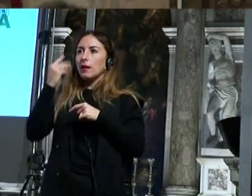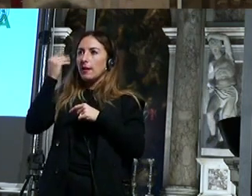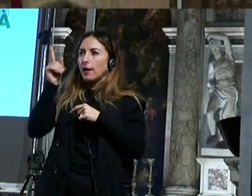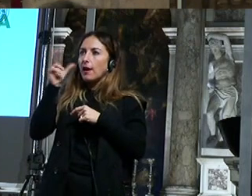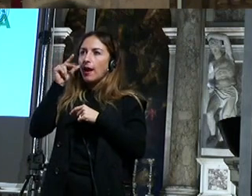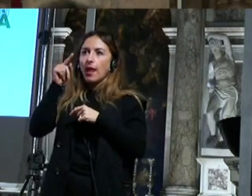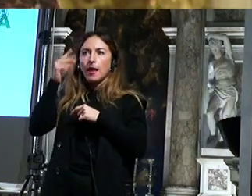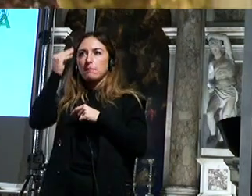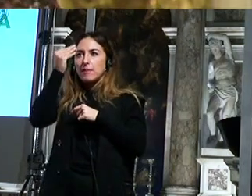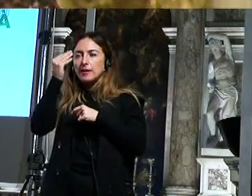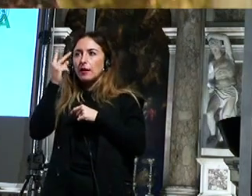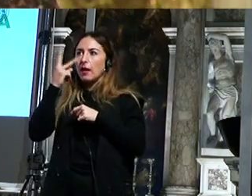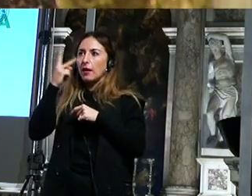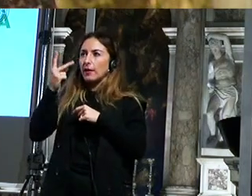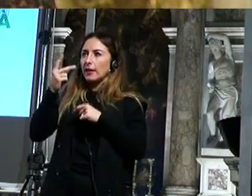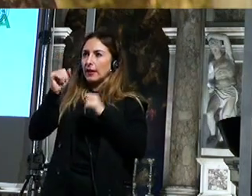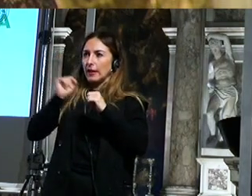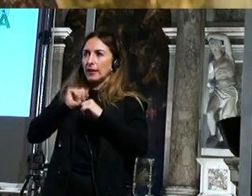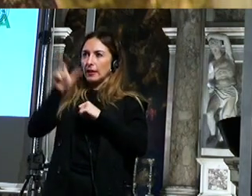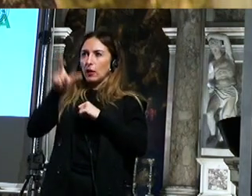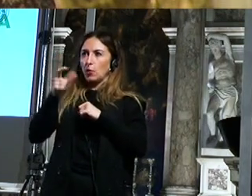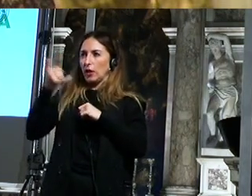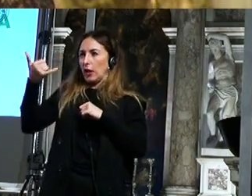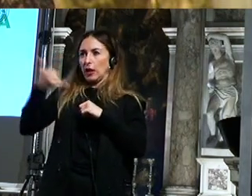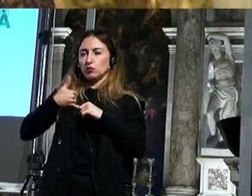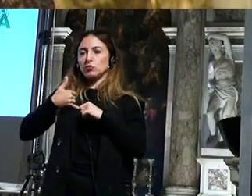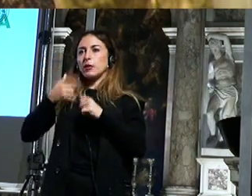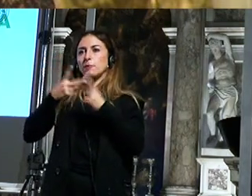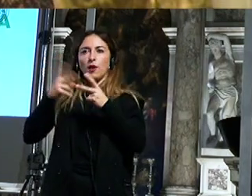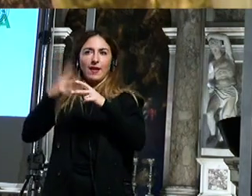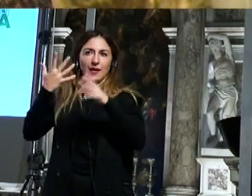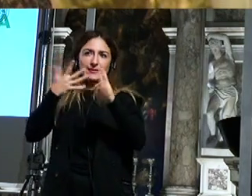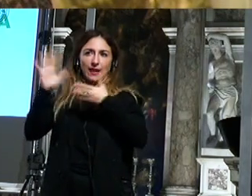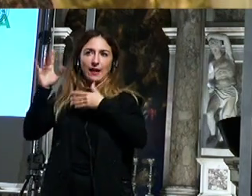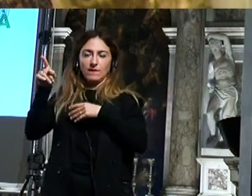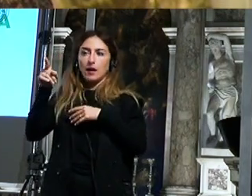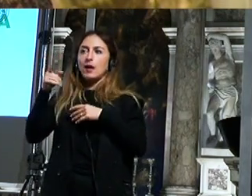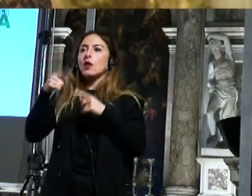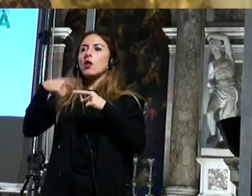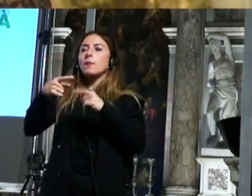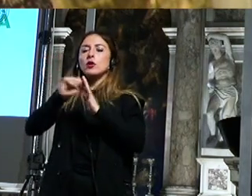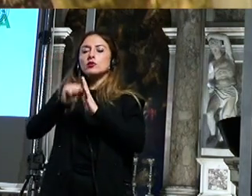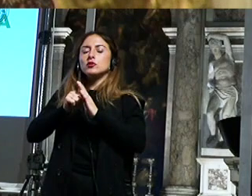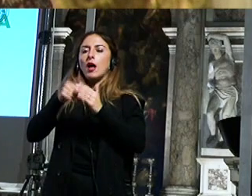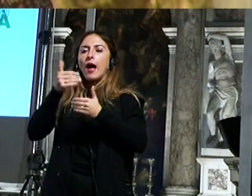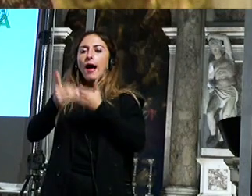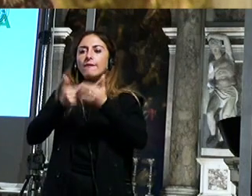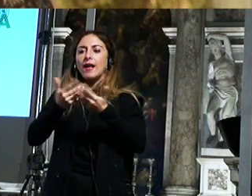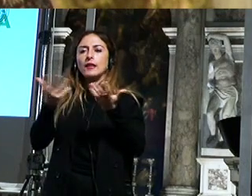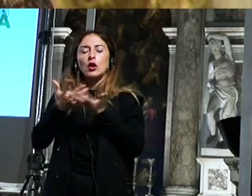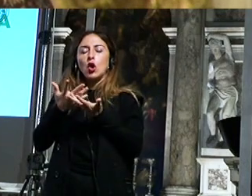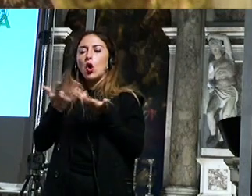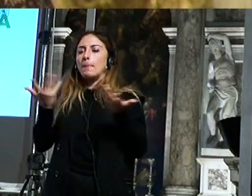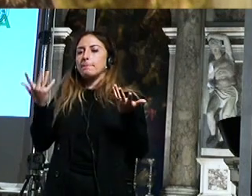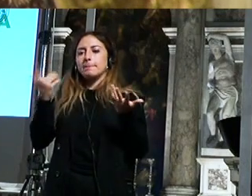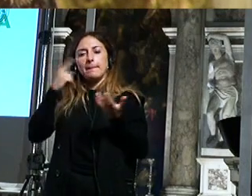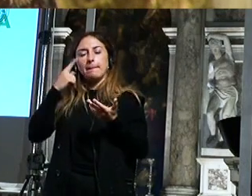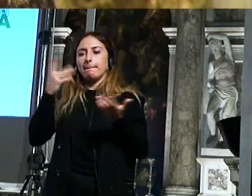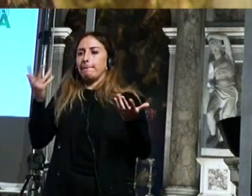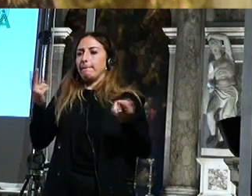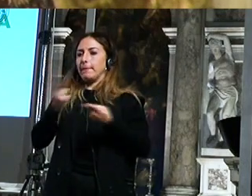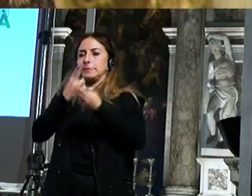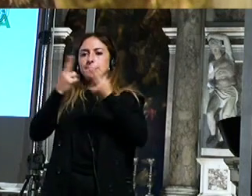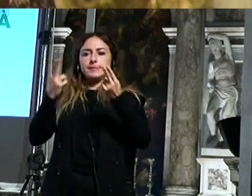came. And the rest of the story, I couldn't figure out where it was going. I won't tell the end, but it goes many, many places, and in fact, at